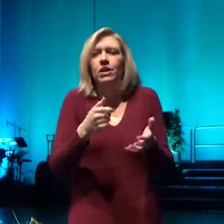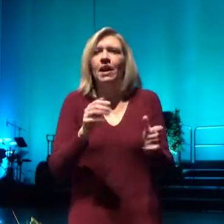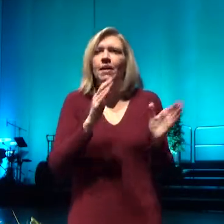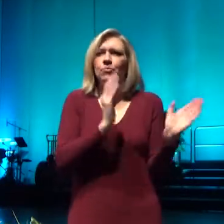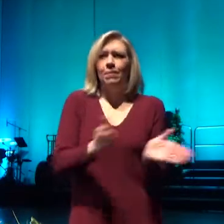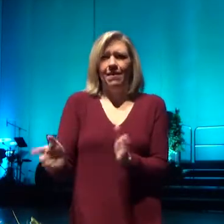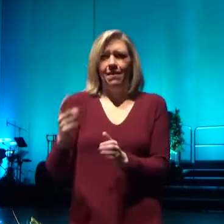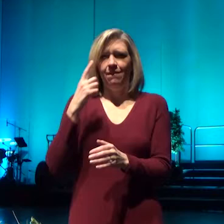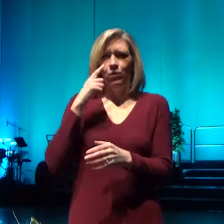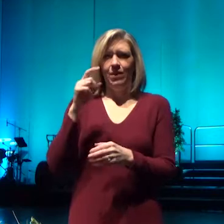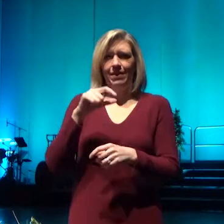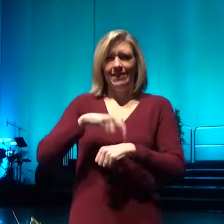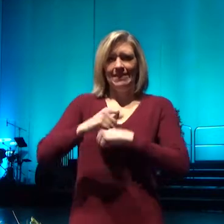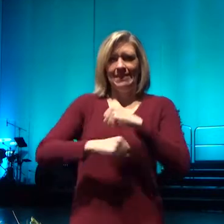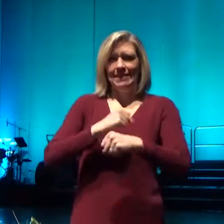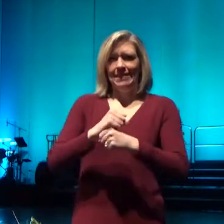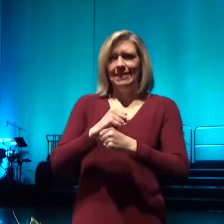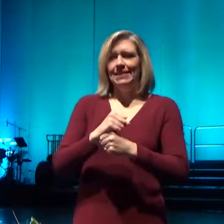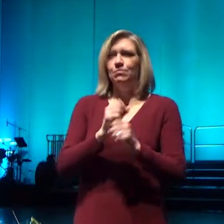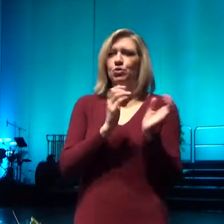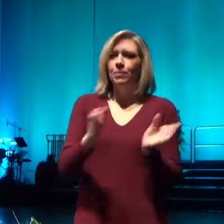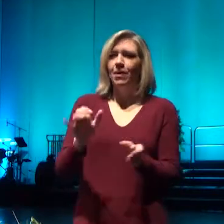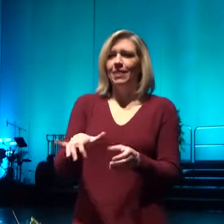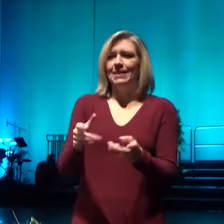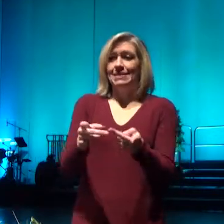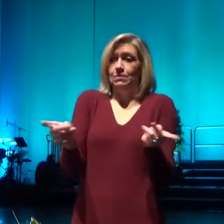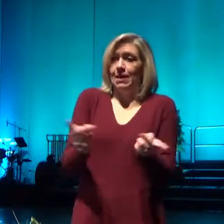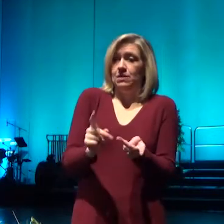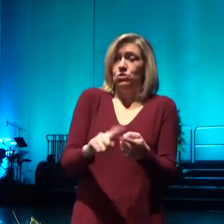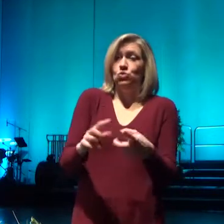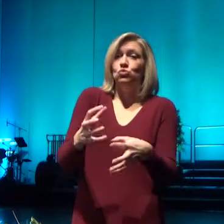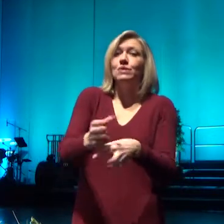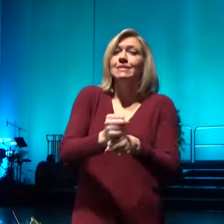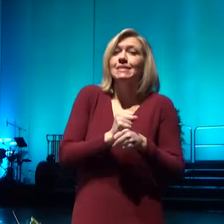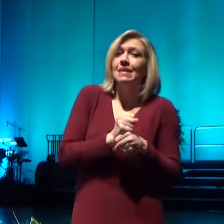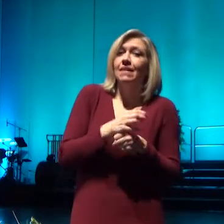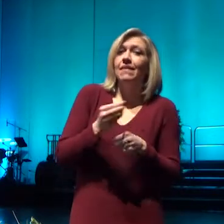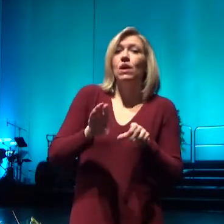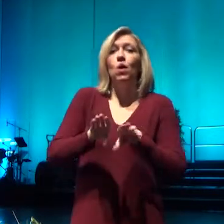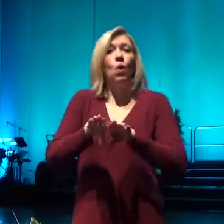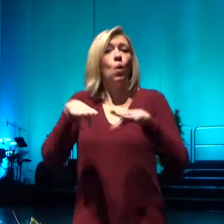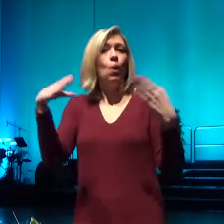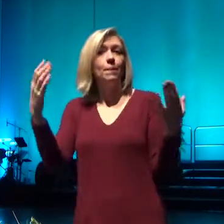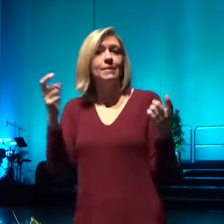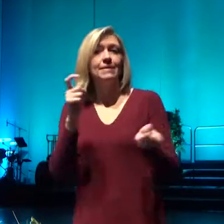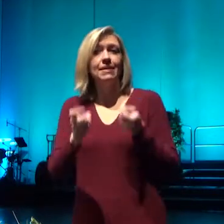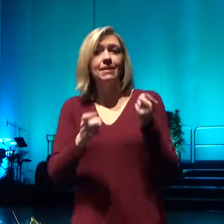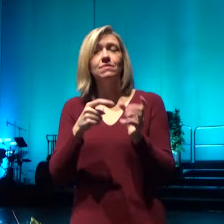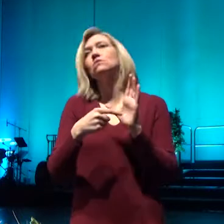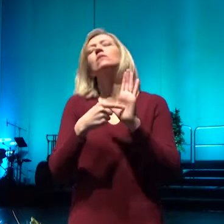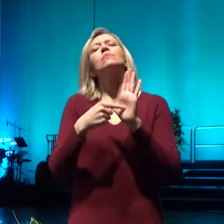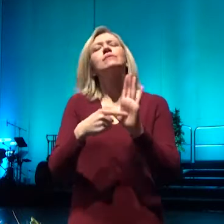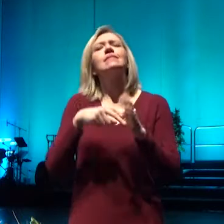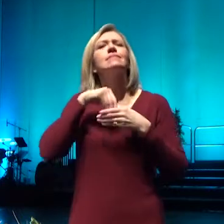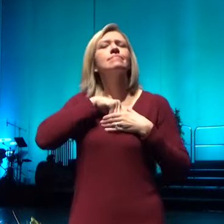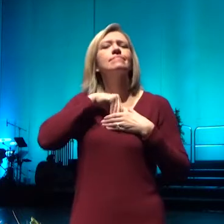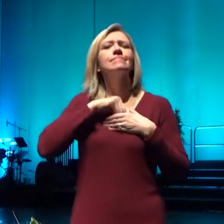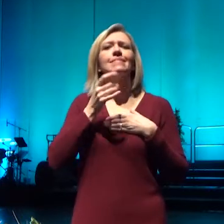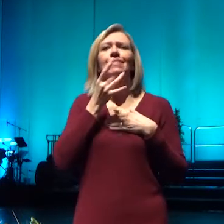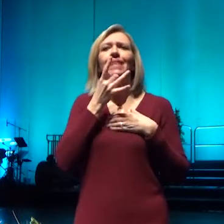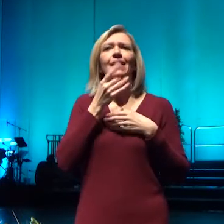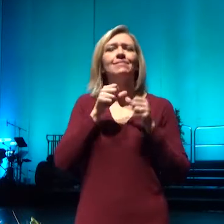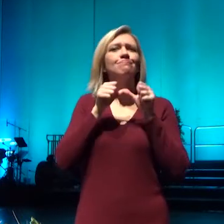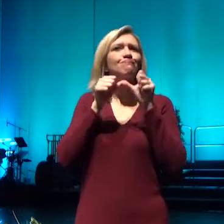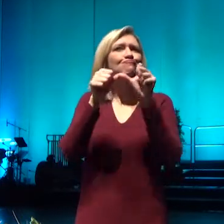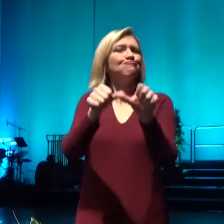of the season? What does it mean to prepare that space to receive and then open those gifts representing that eternal light within us